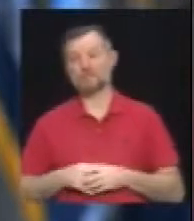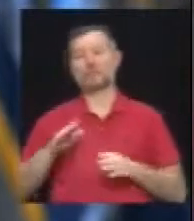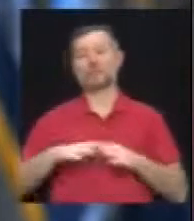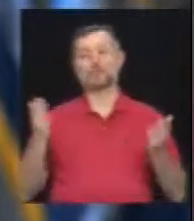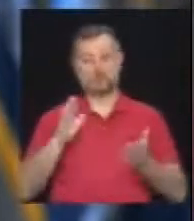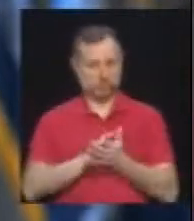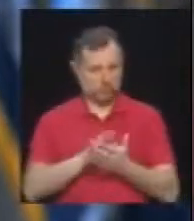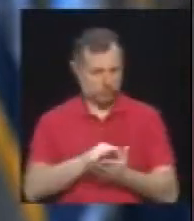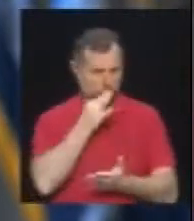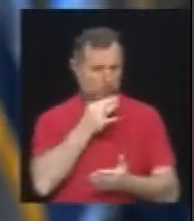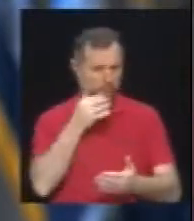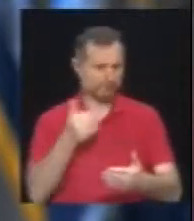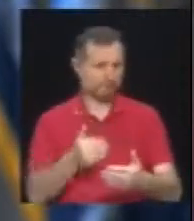approaching.